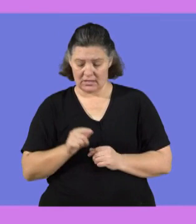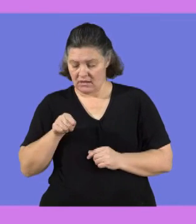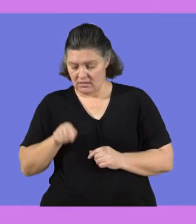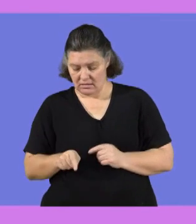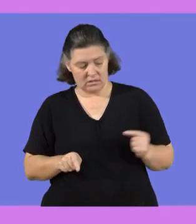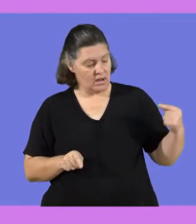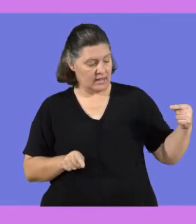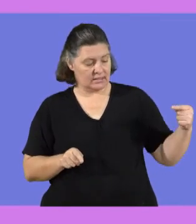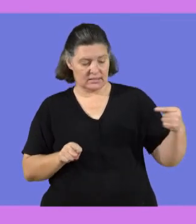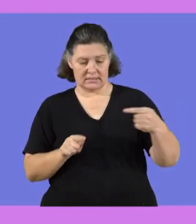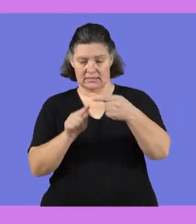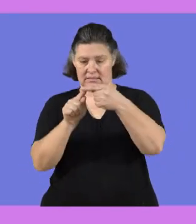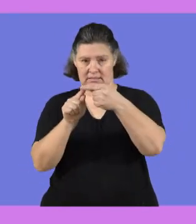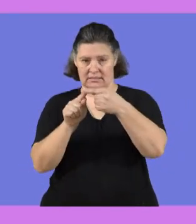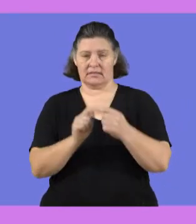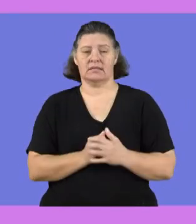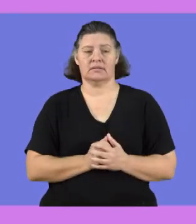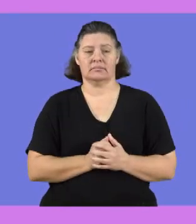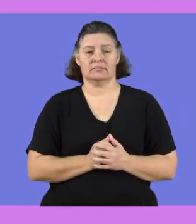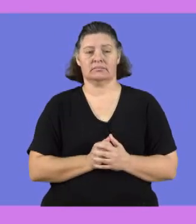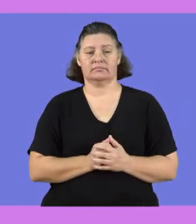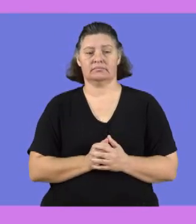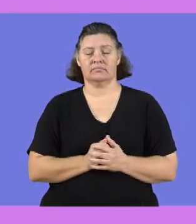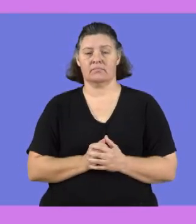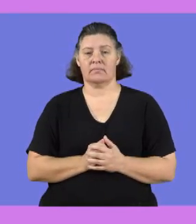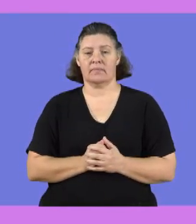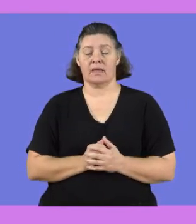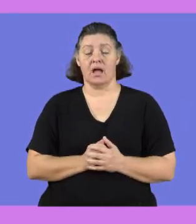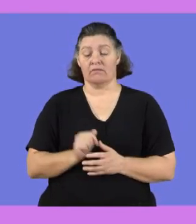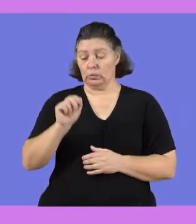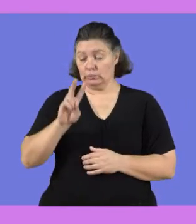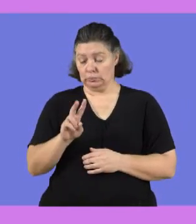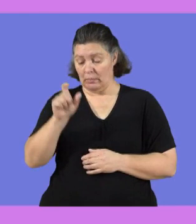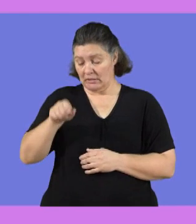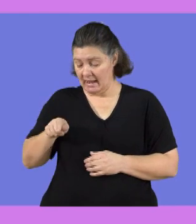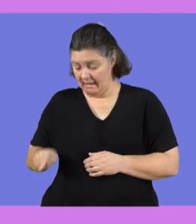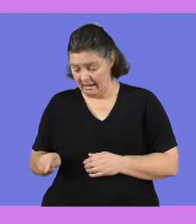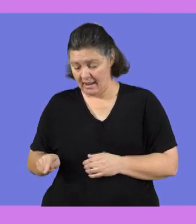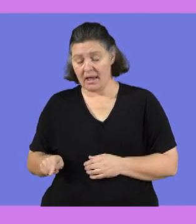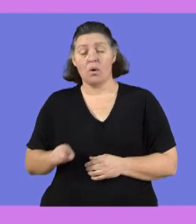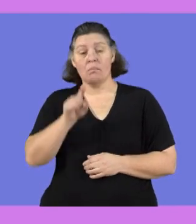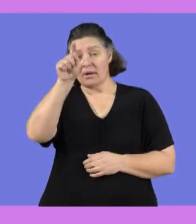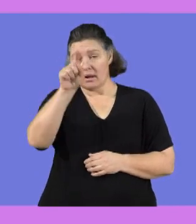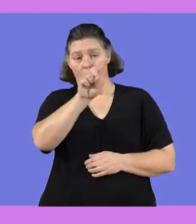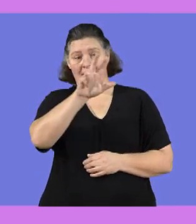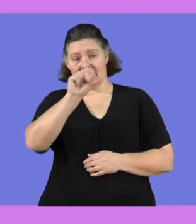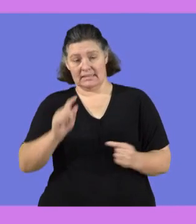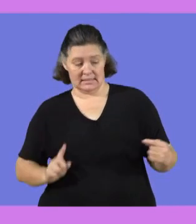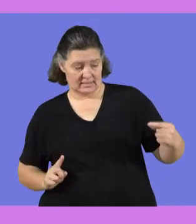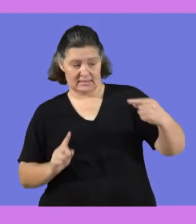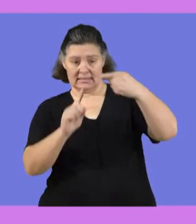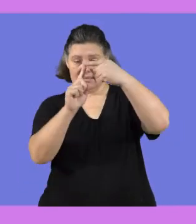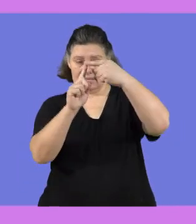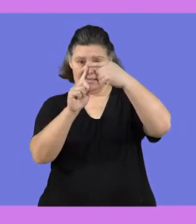is 90 rand. 90 will be just below 100 rand. This is the point. And then if there are 2, we said